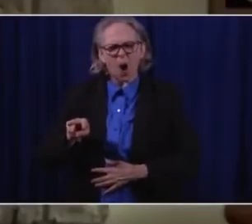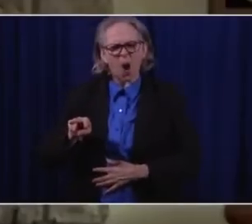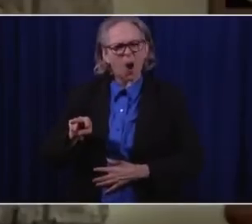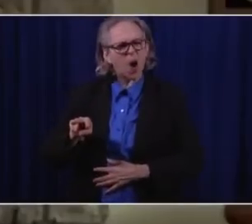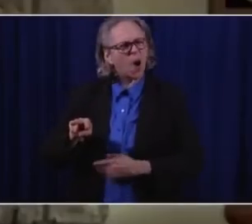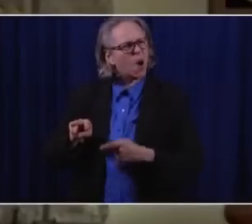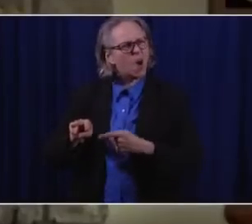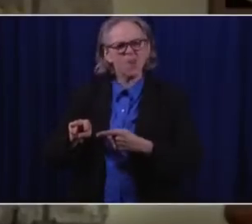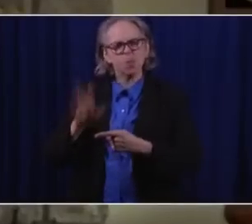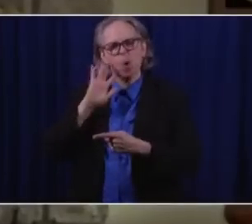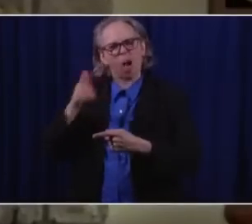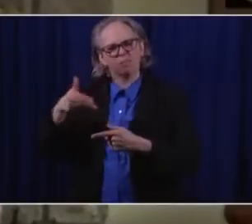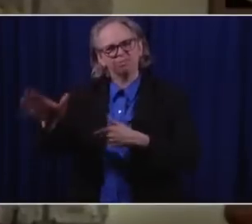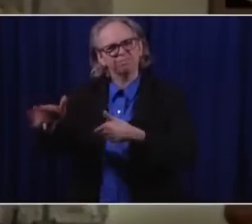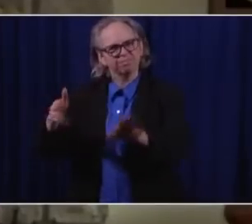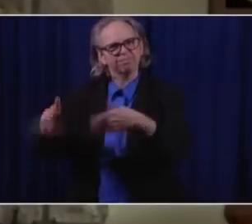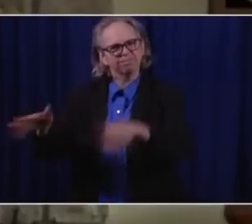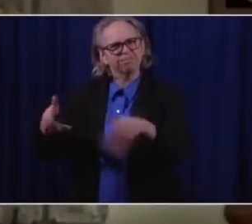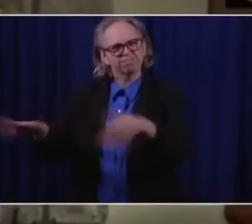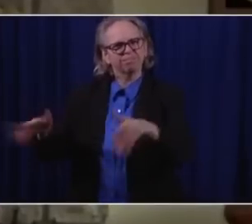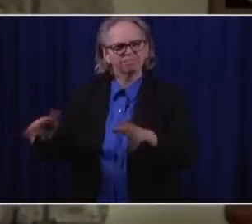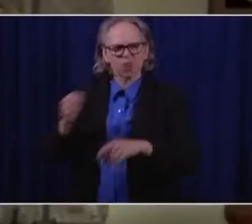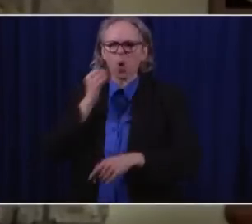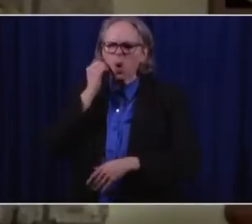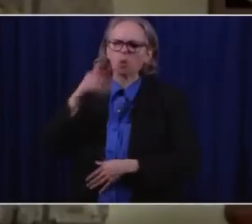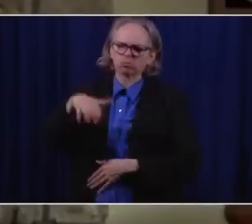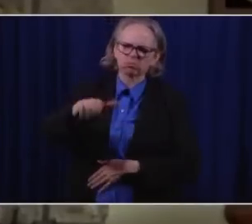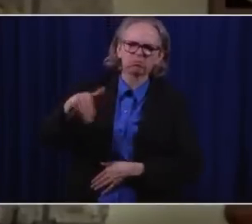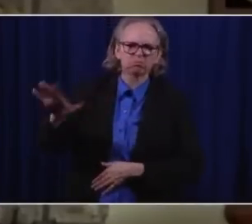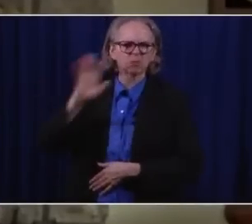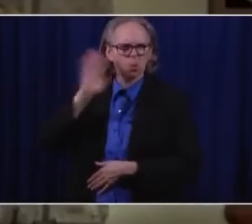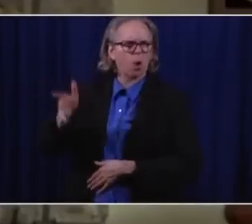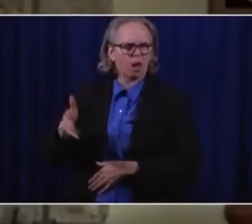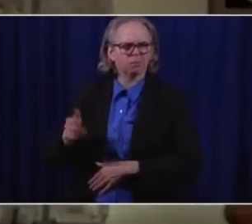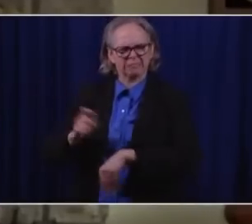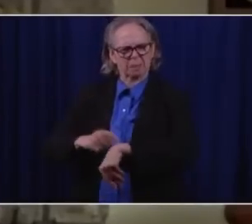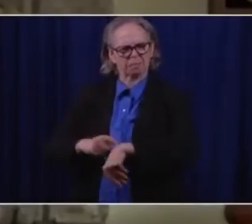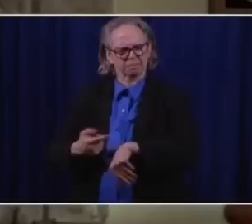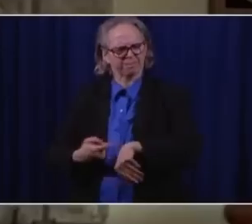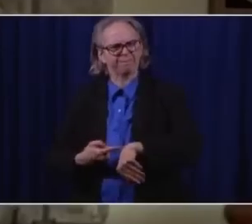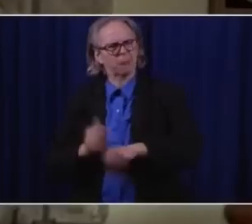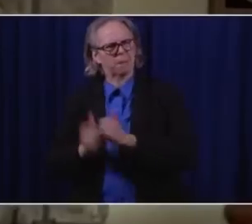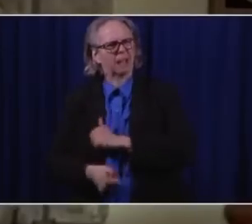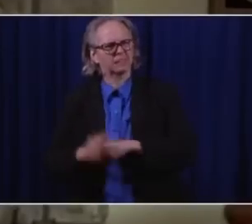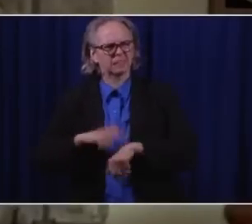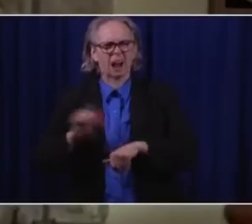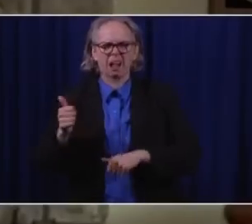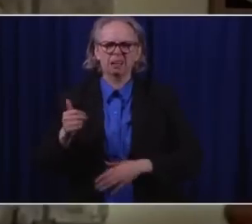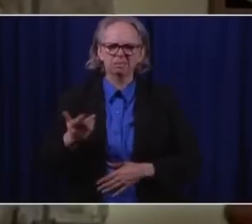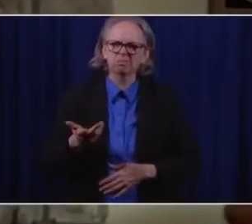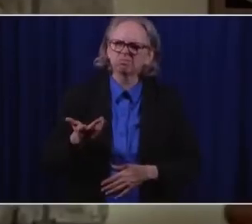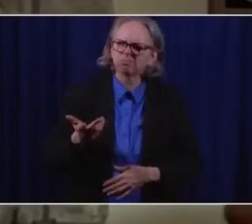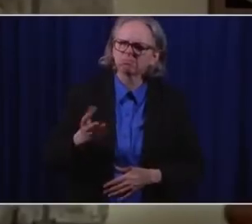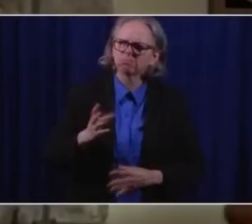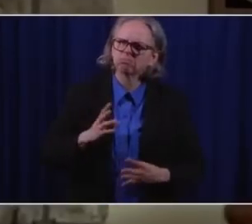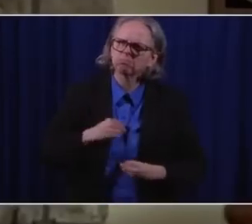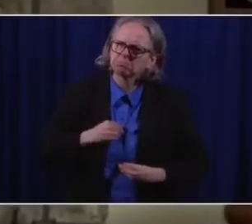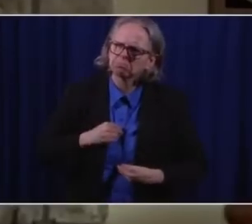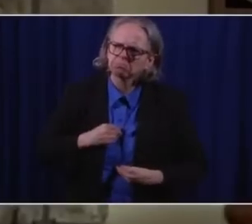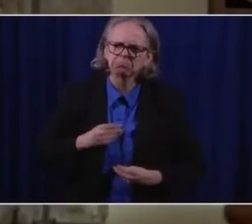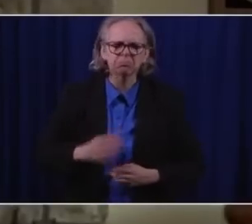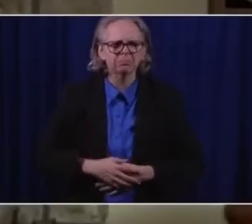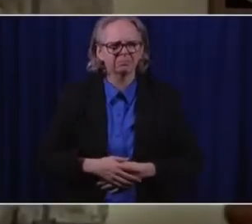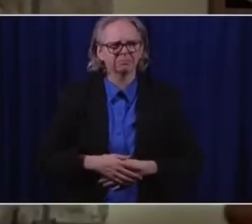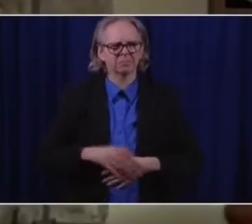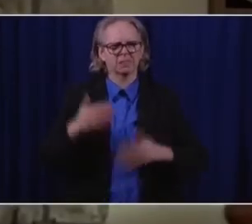probably going to pull over and say, hey, it's beyond the 10 o'clock. You guys need to go home. And so that's really what I look